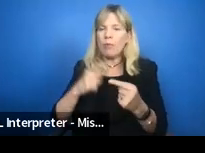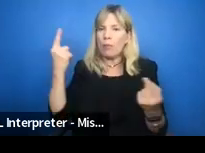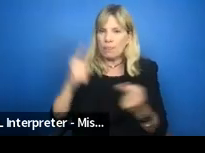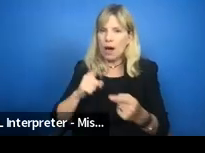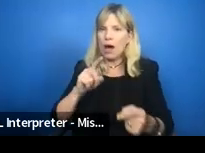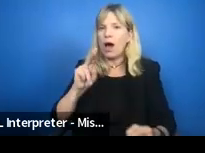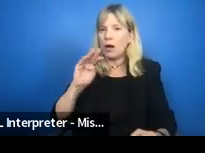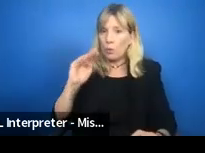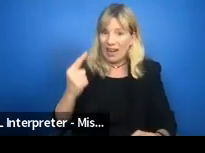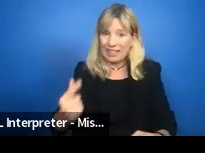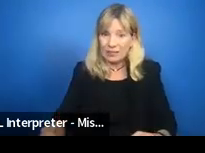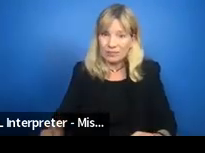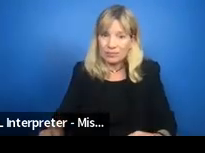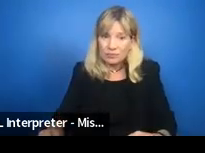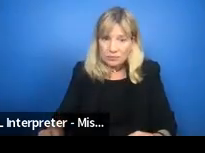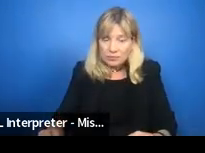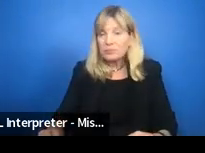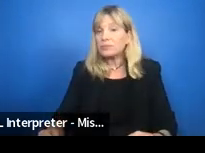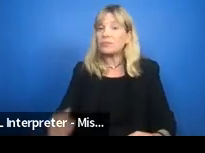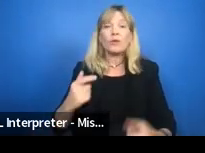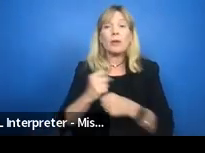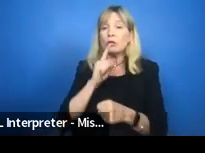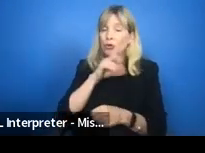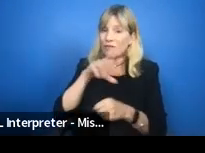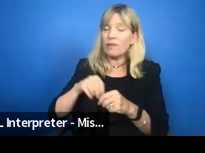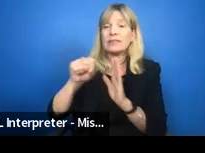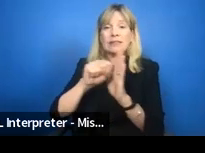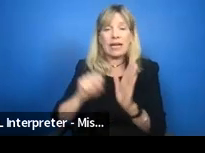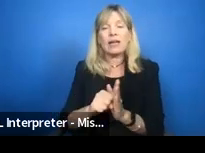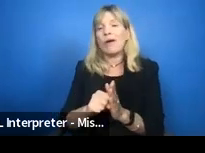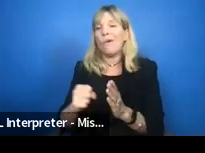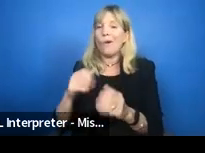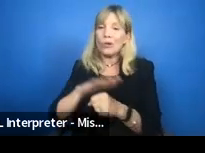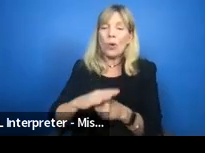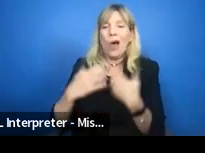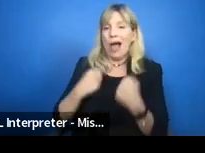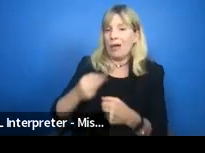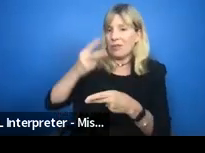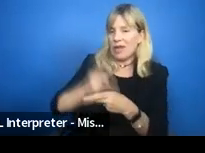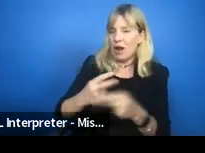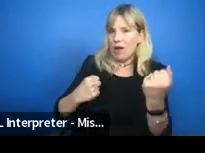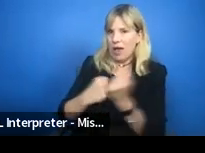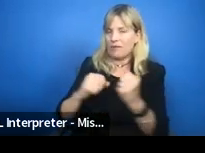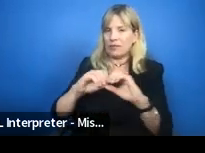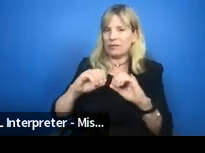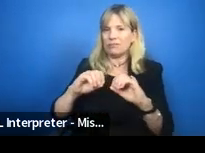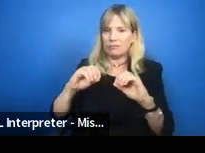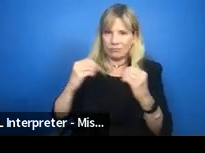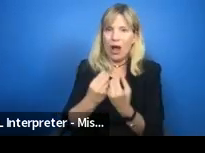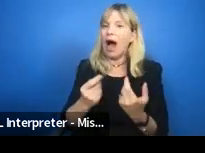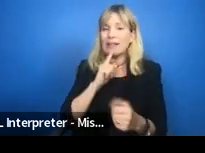where to look. So get involved with your state or local healthcare advocacy organizations. I guarantee they are tracking